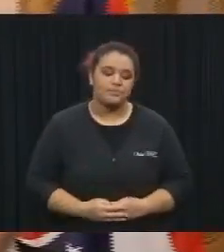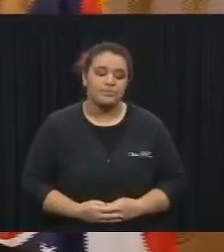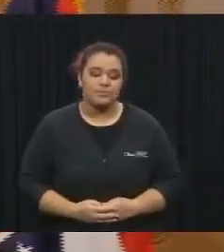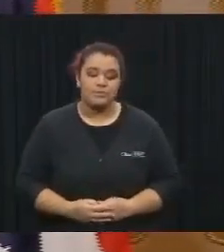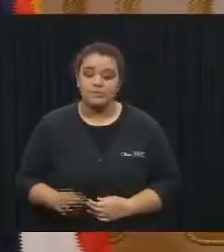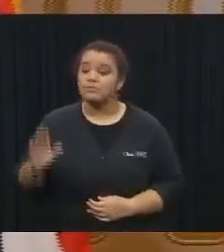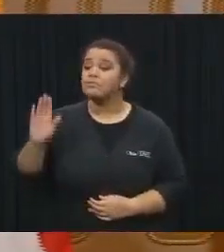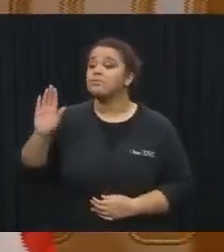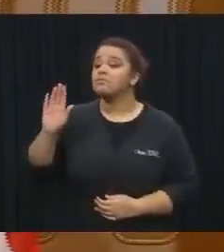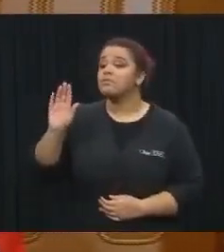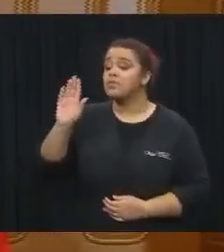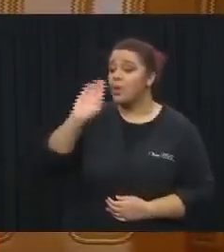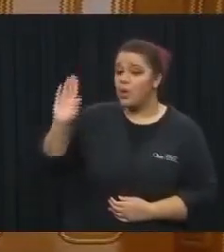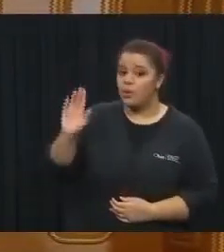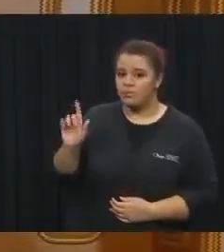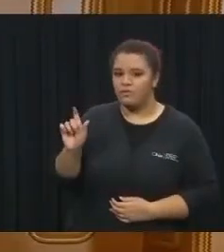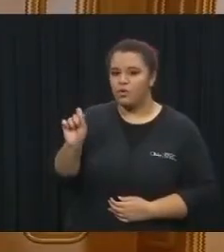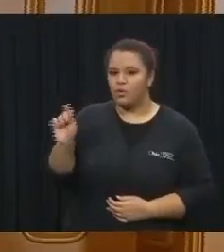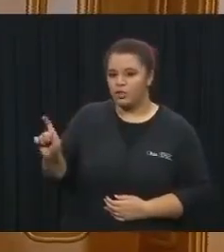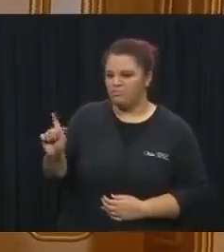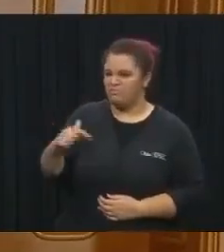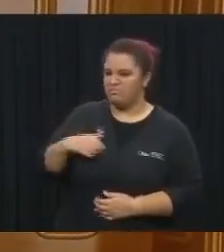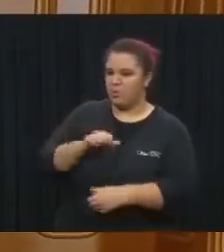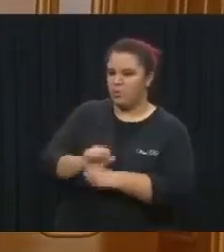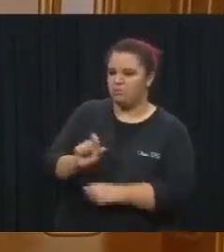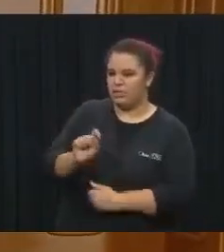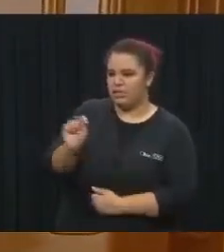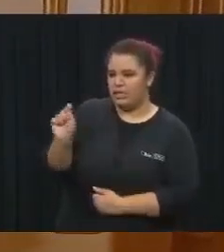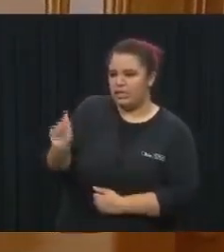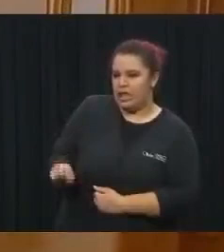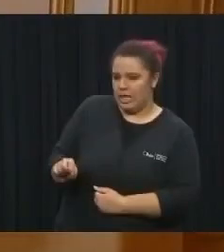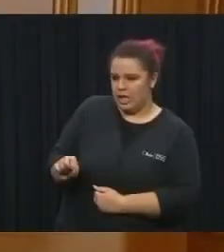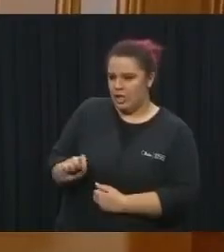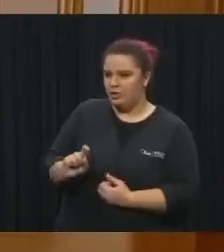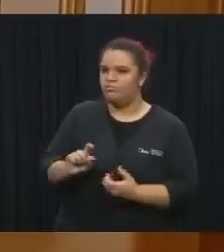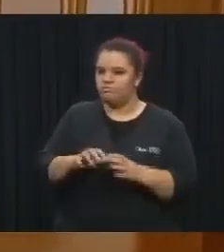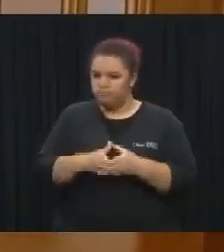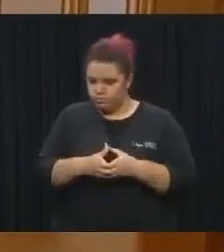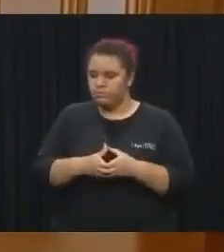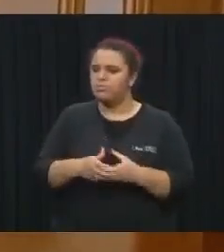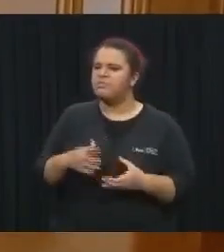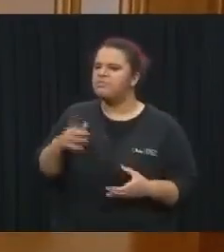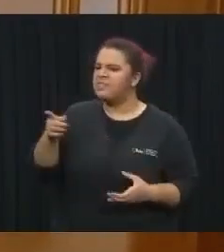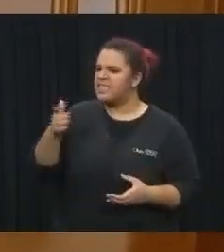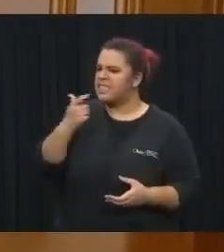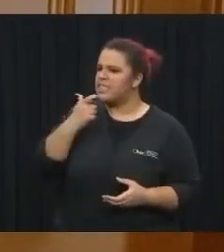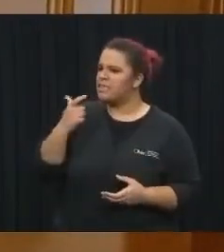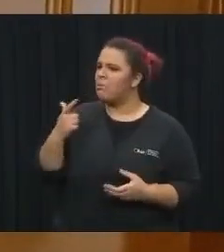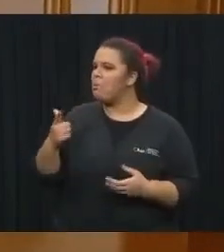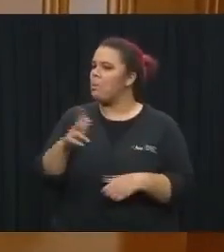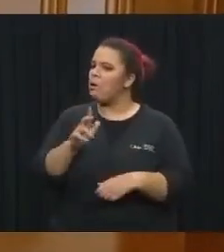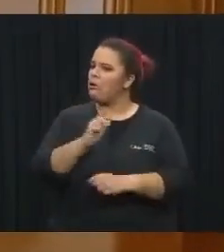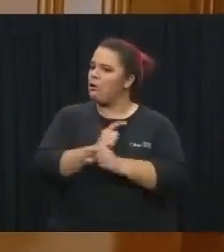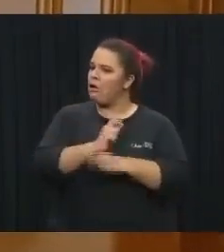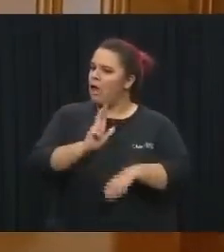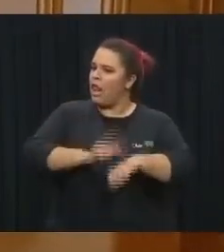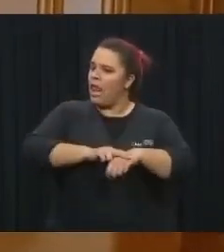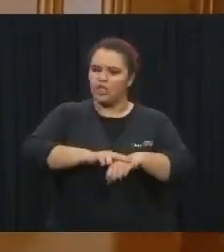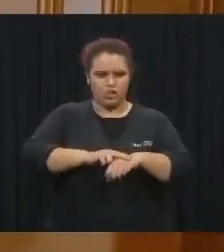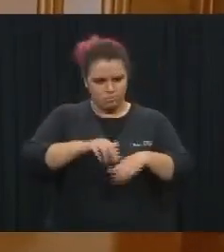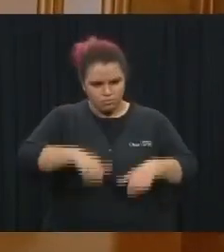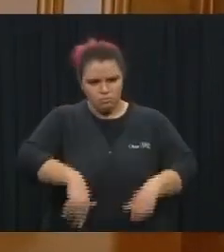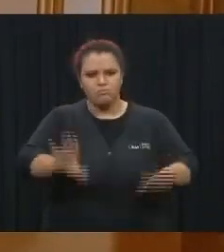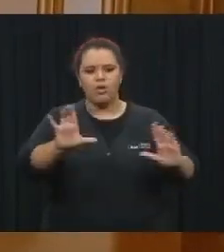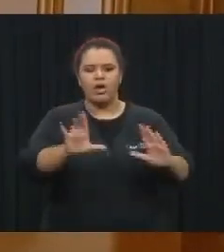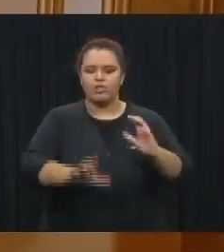limited basis so far. Do you anticipate that mission would get broader? Well, I think the mission will get broader in the sense